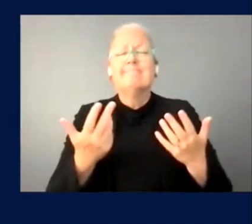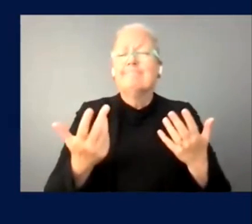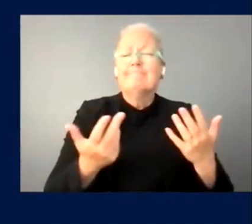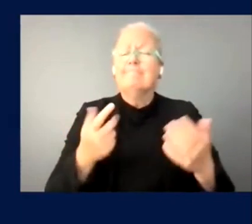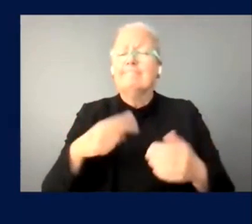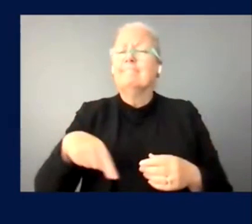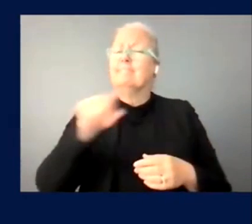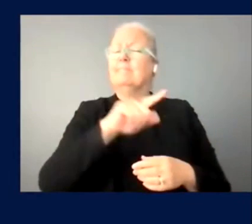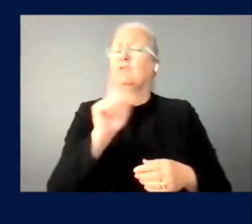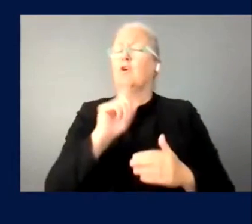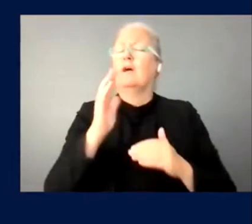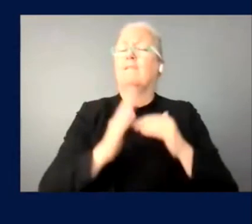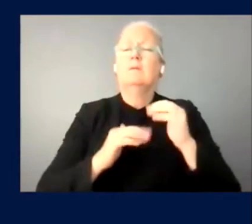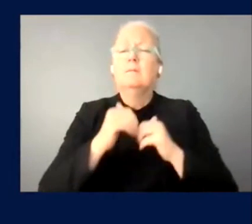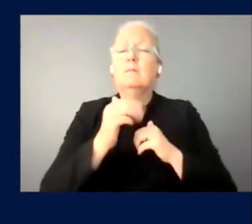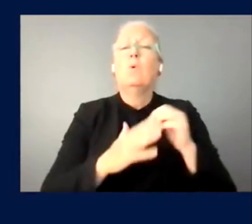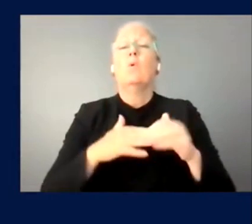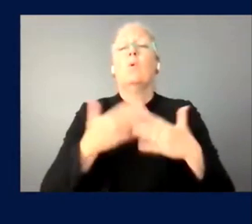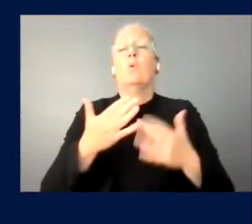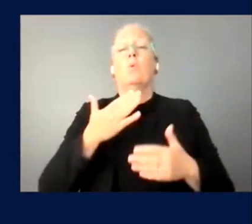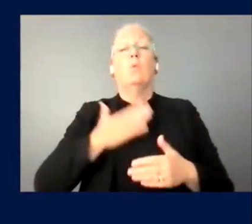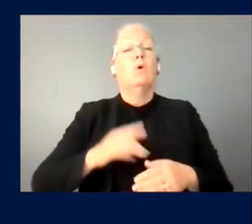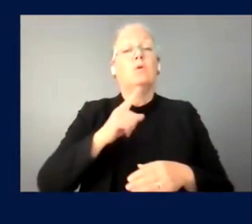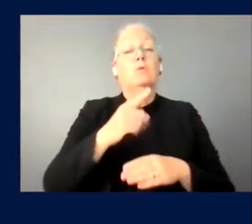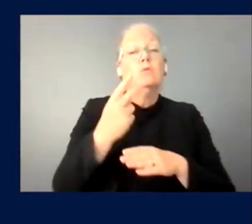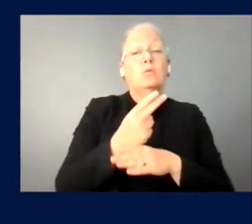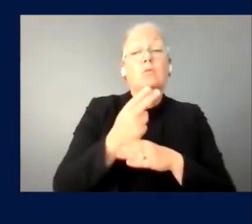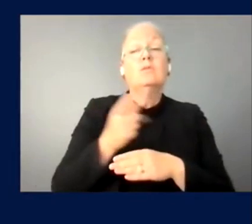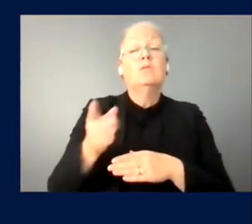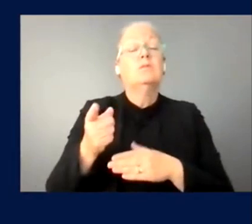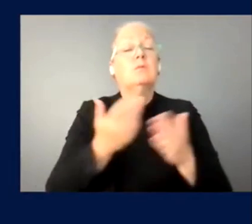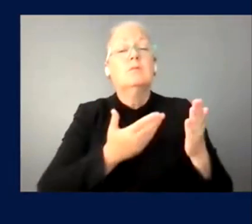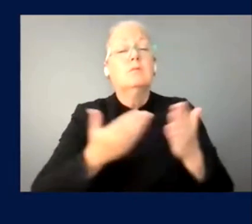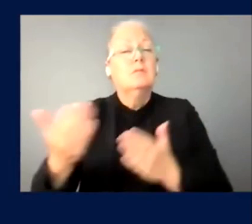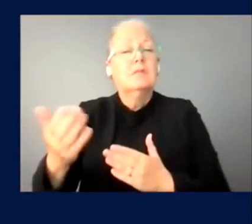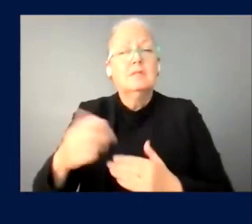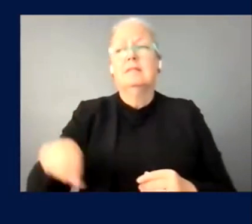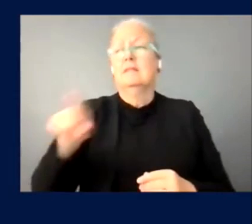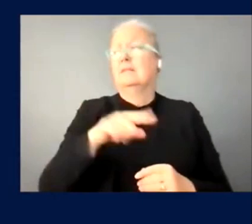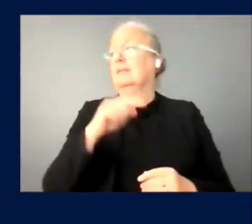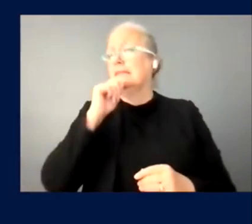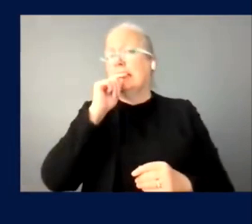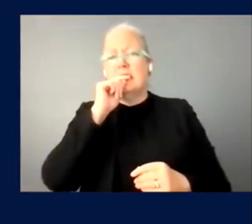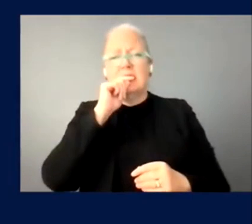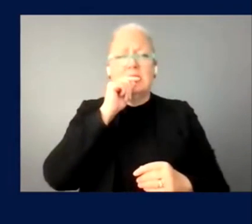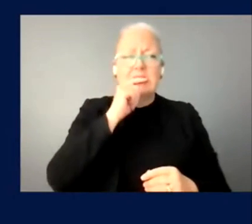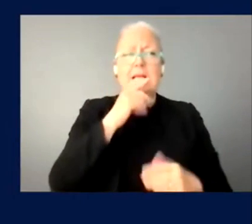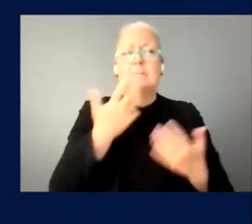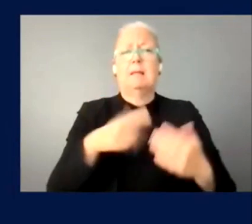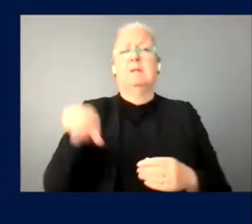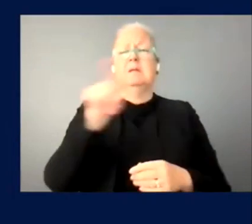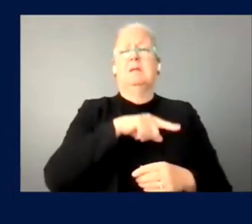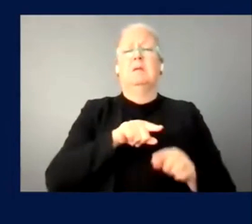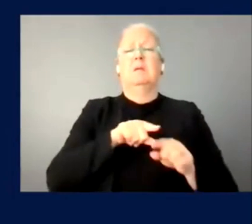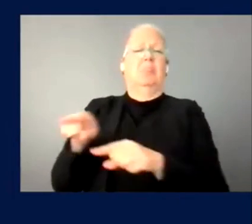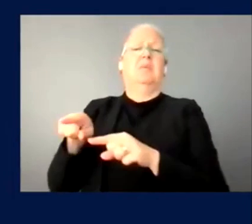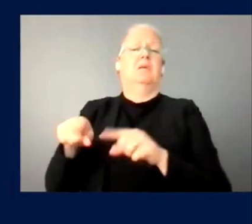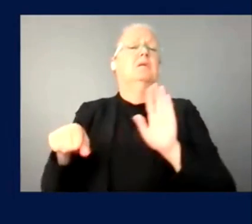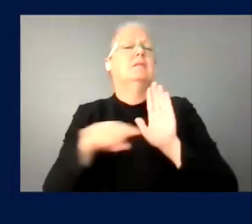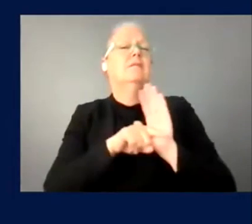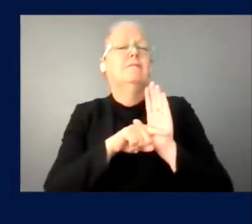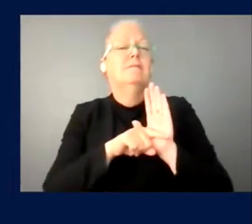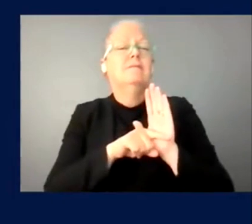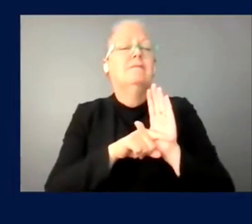use a service was accompanied by this sense of kind of fear that there was going to be a negative reaction. So it's really, really key